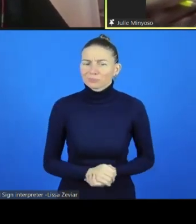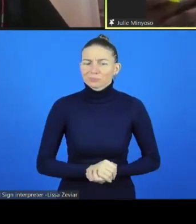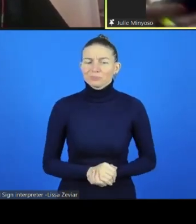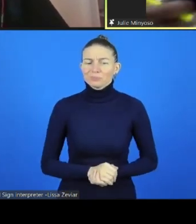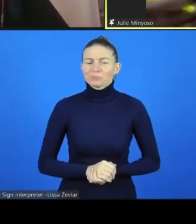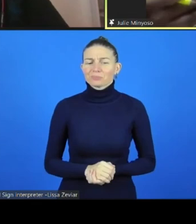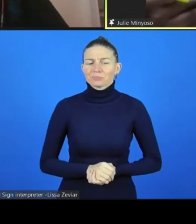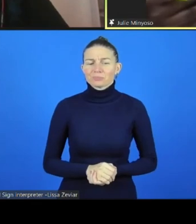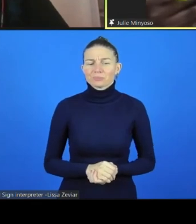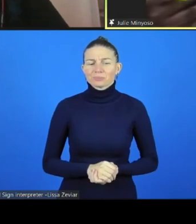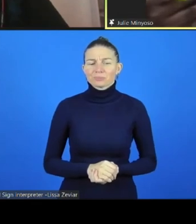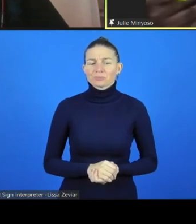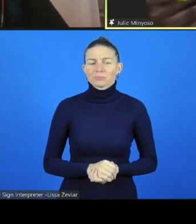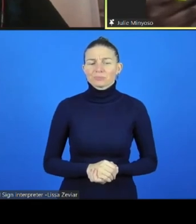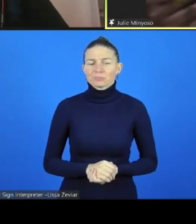we are coming up with